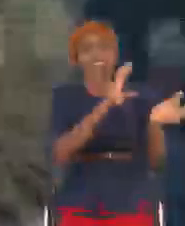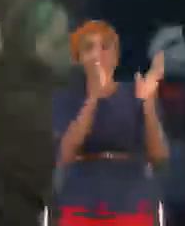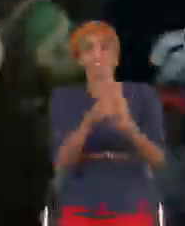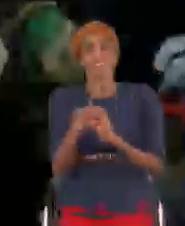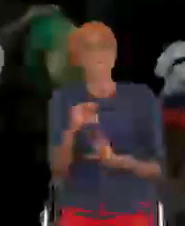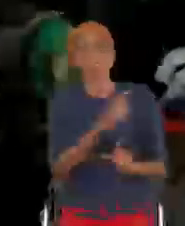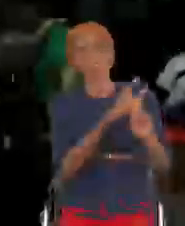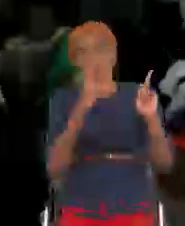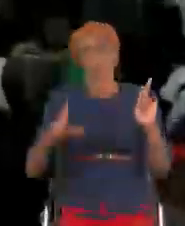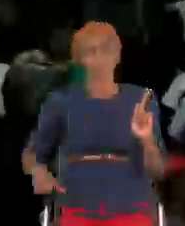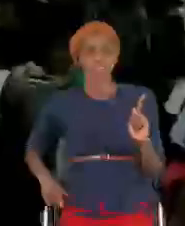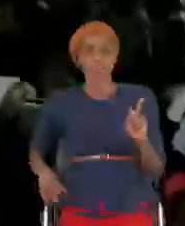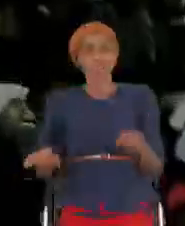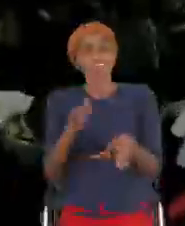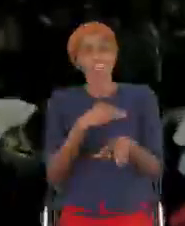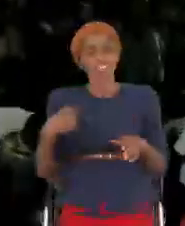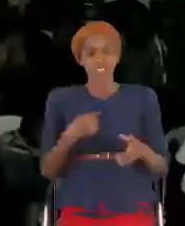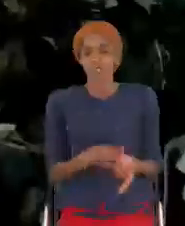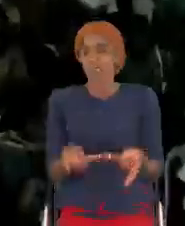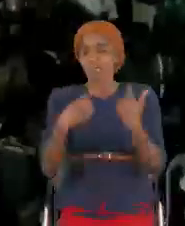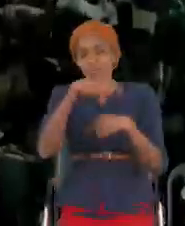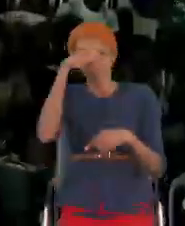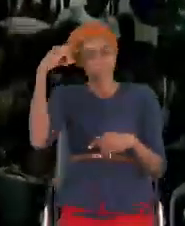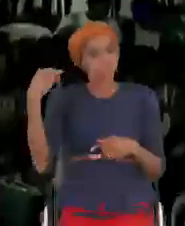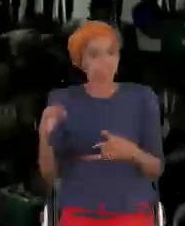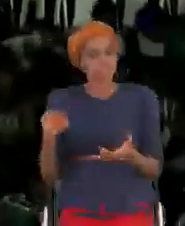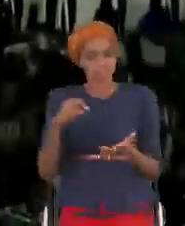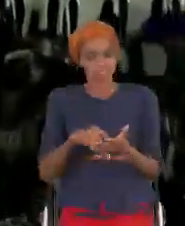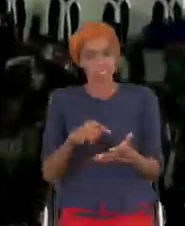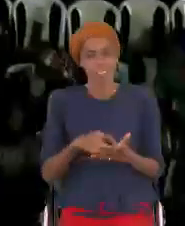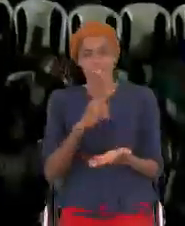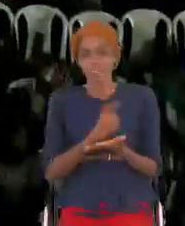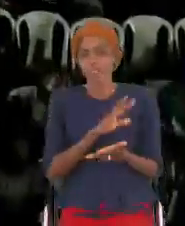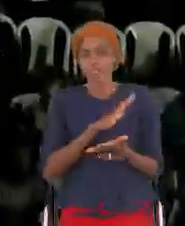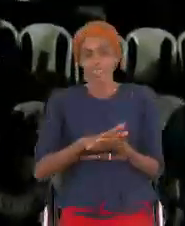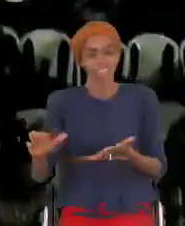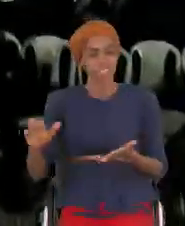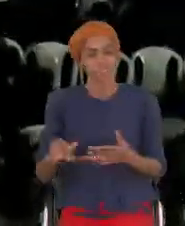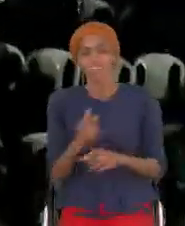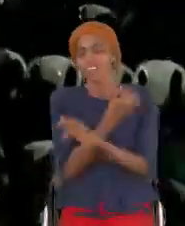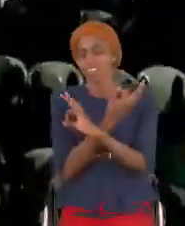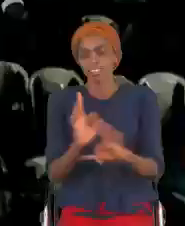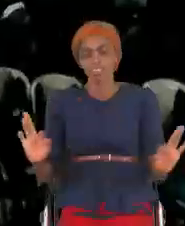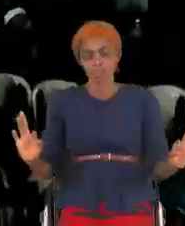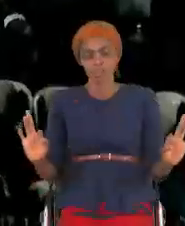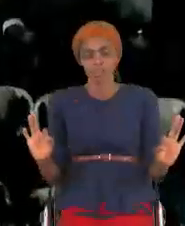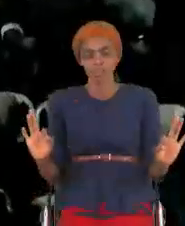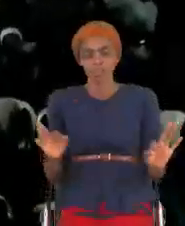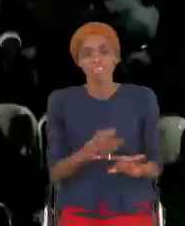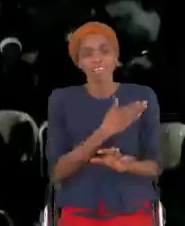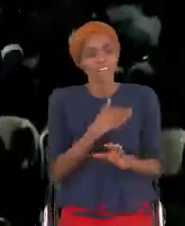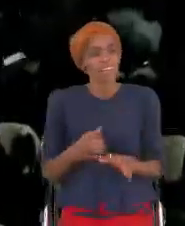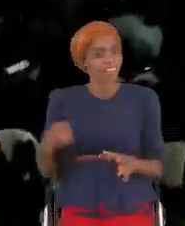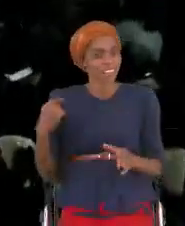Lord, and we come because of this supernatural liberation, and he still has